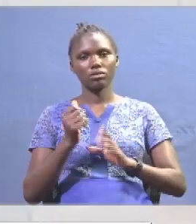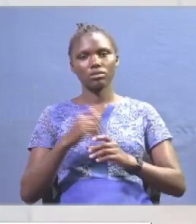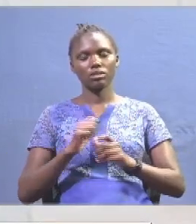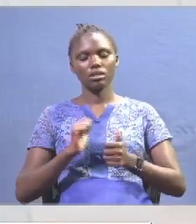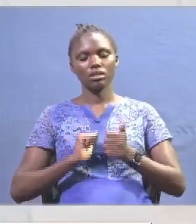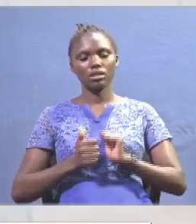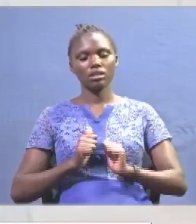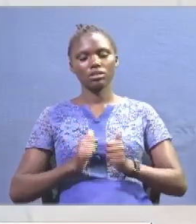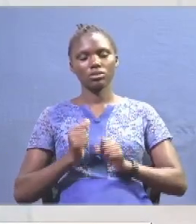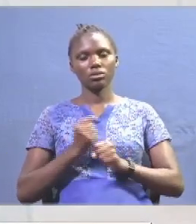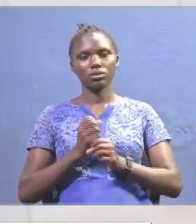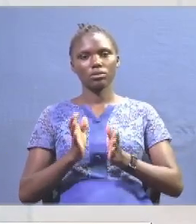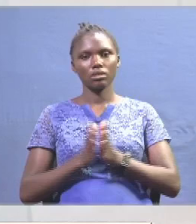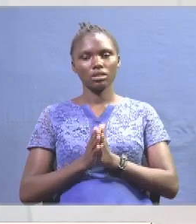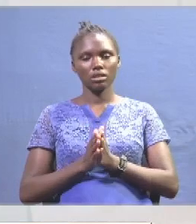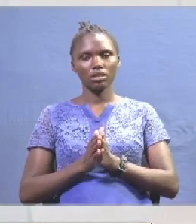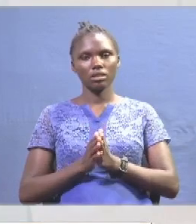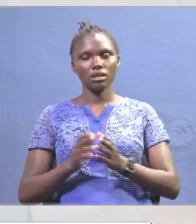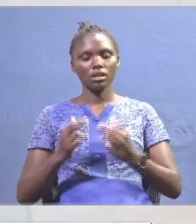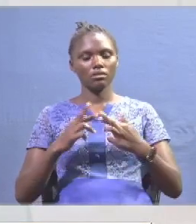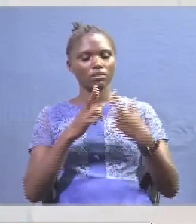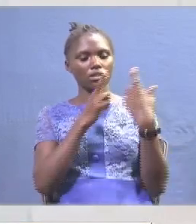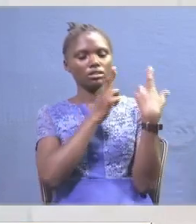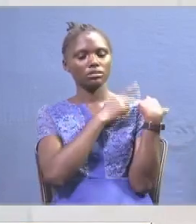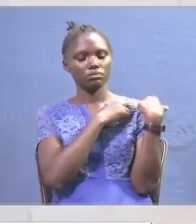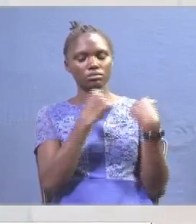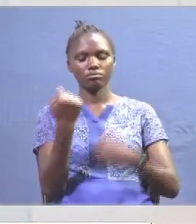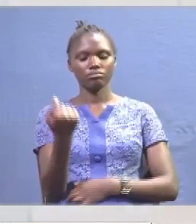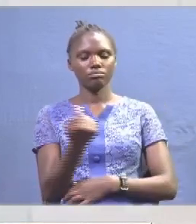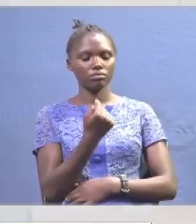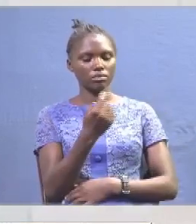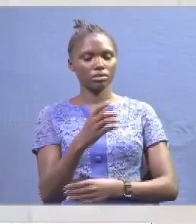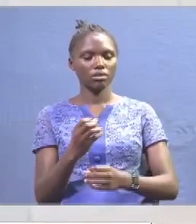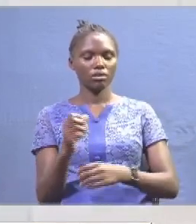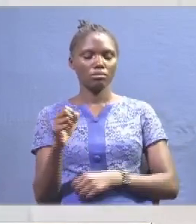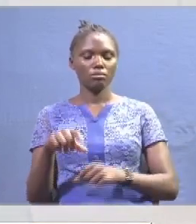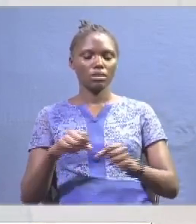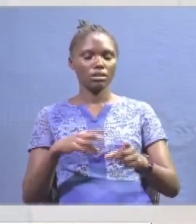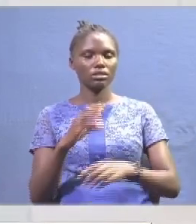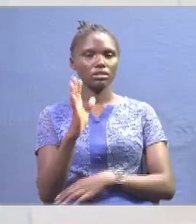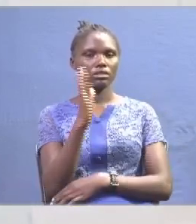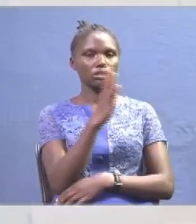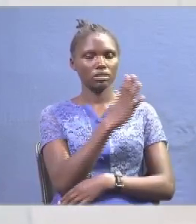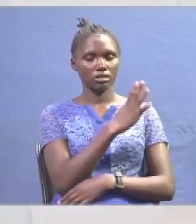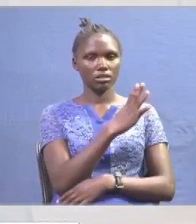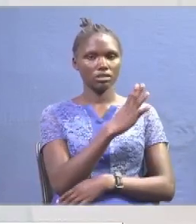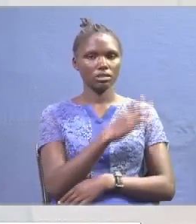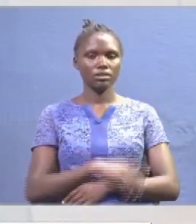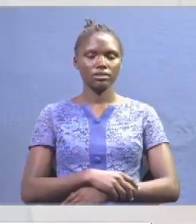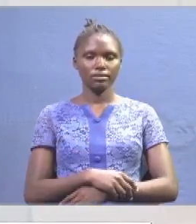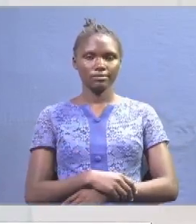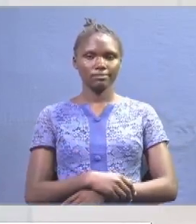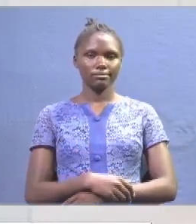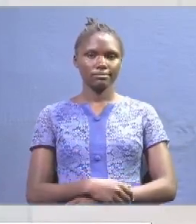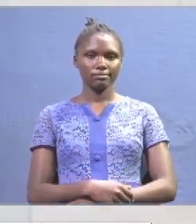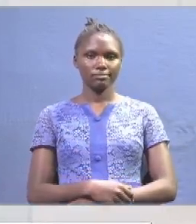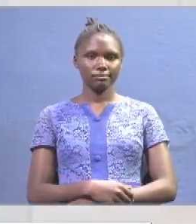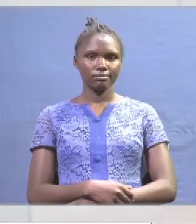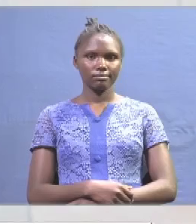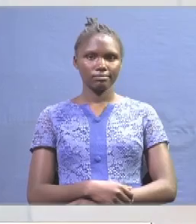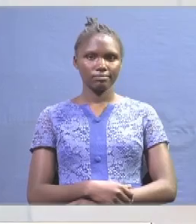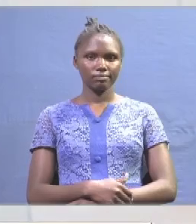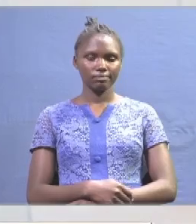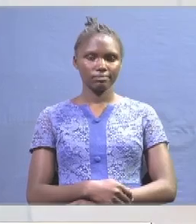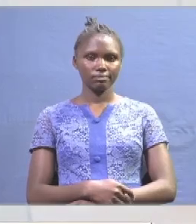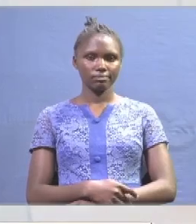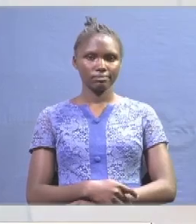by taking personal responsibility for growing trees, not just planting them. Anyango Sylvia reports from KU's main